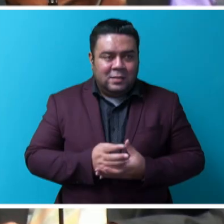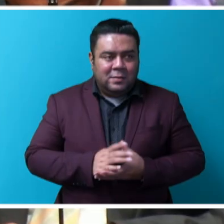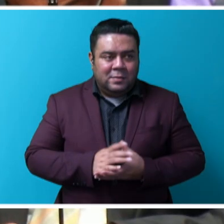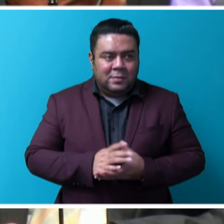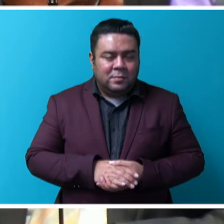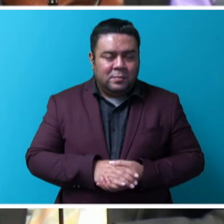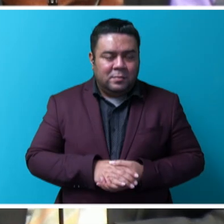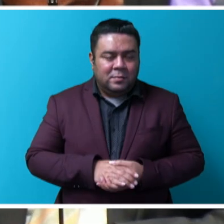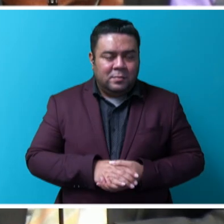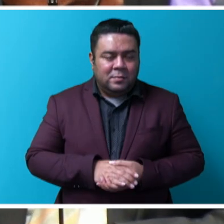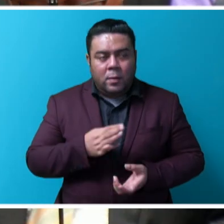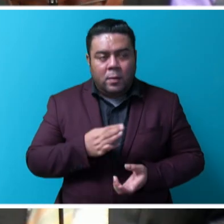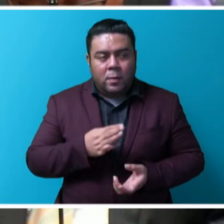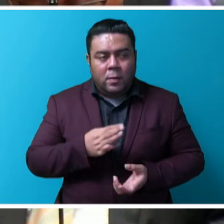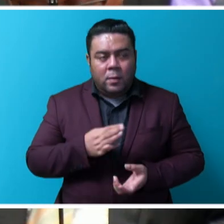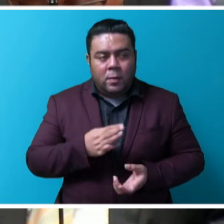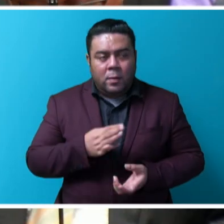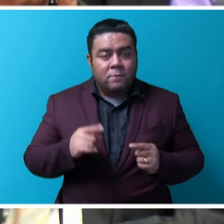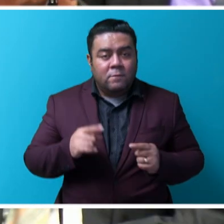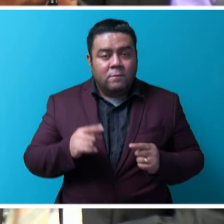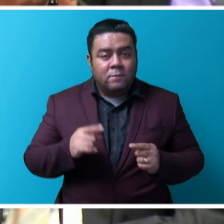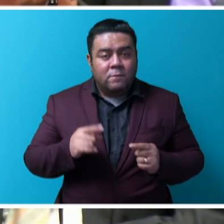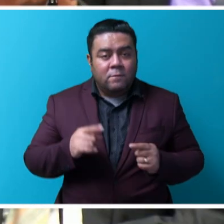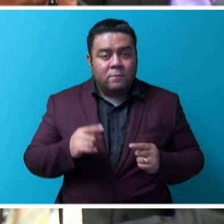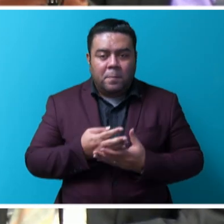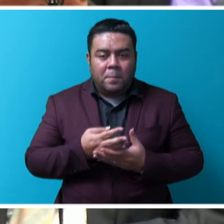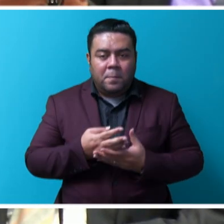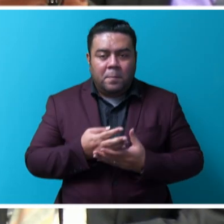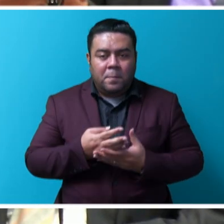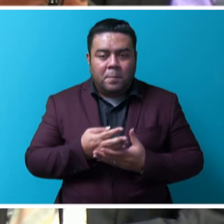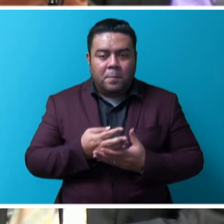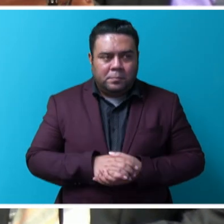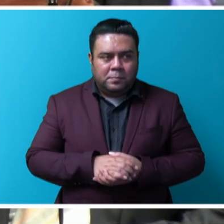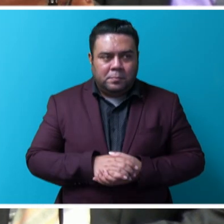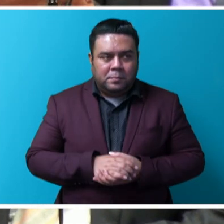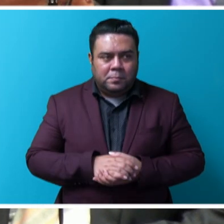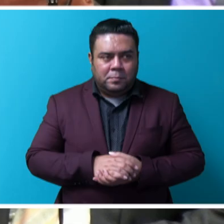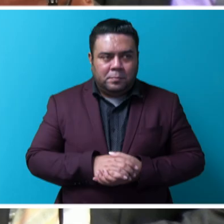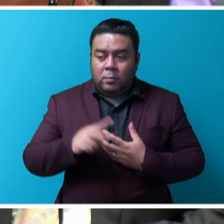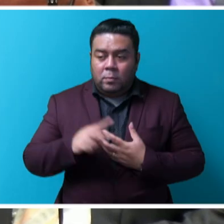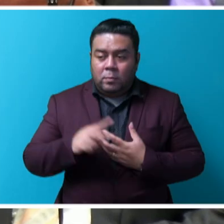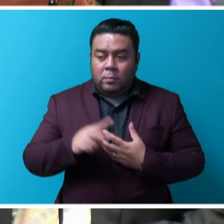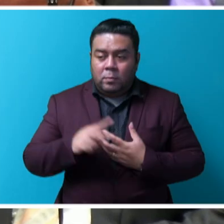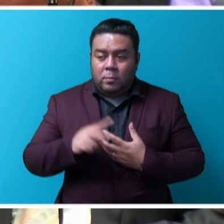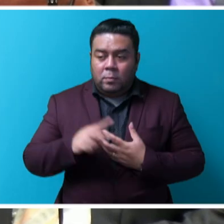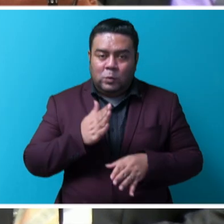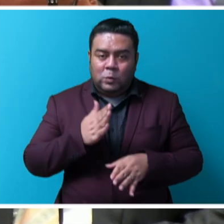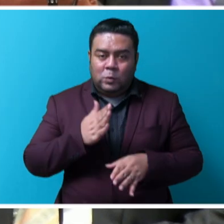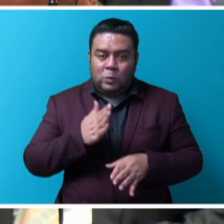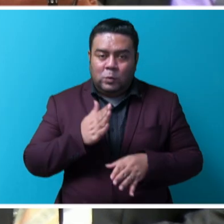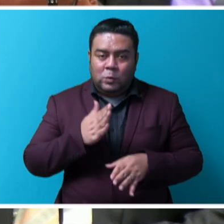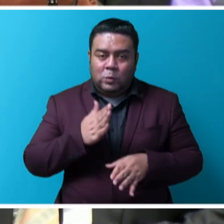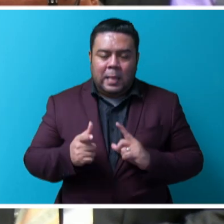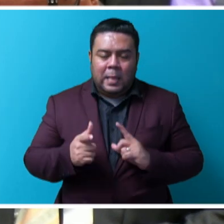strictly as the last resort. Under our SOP, relocation can only proceed after all adaptation